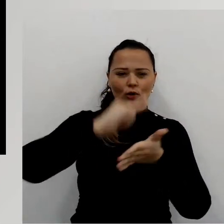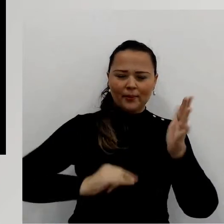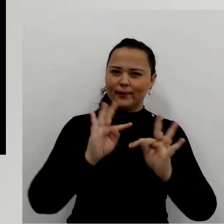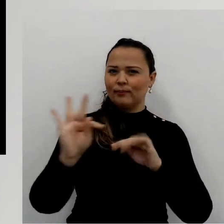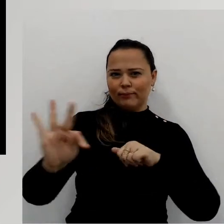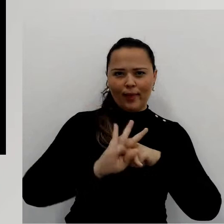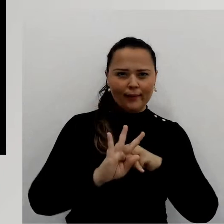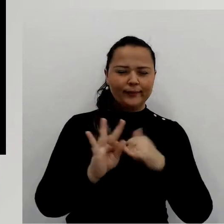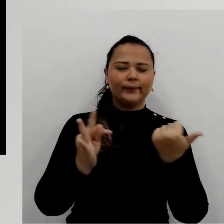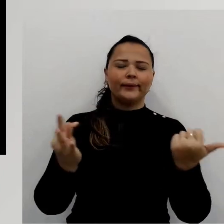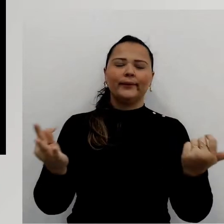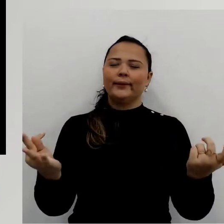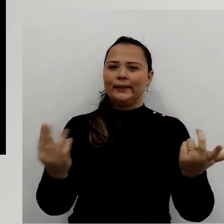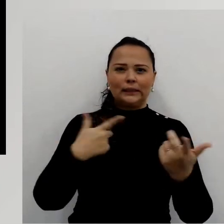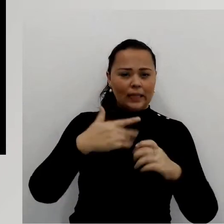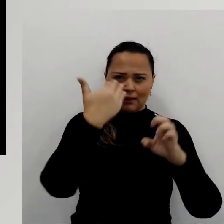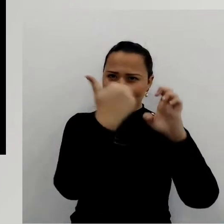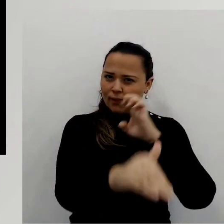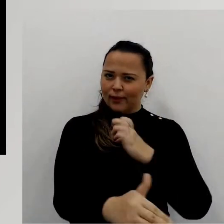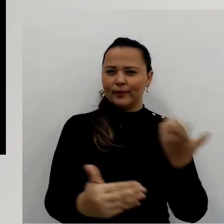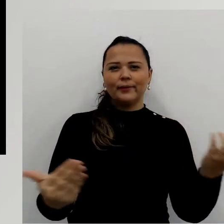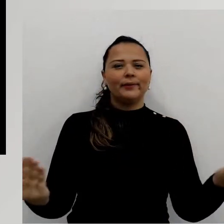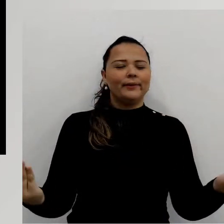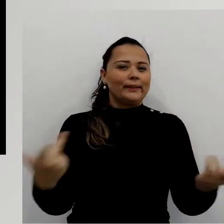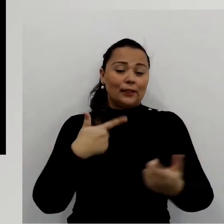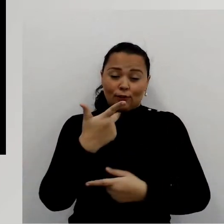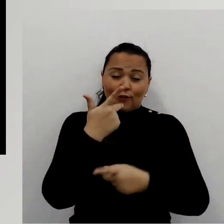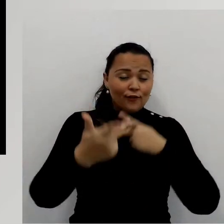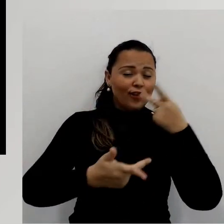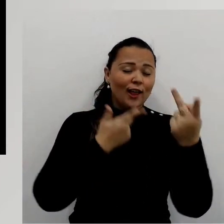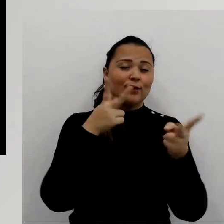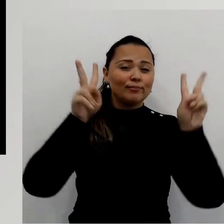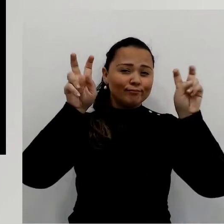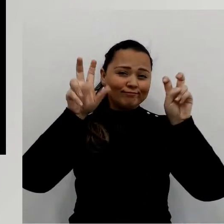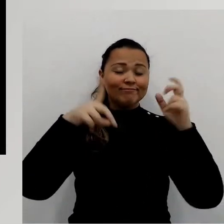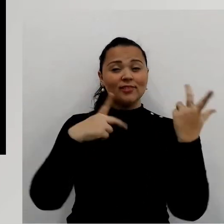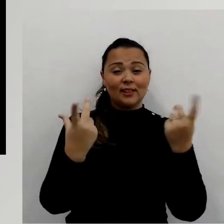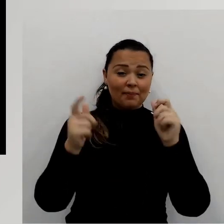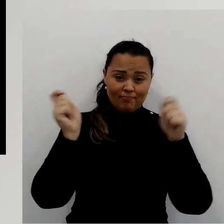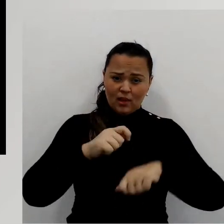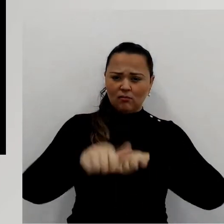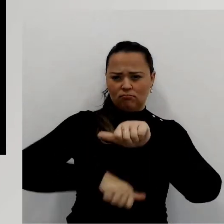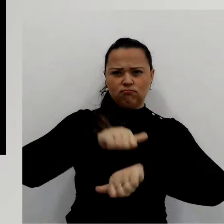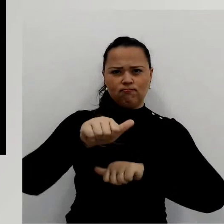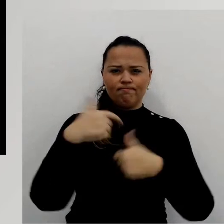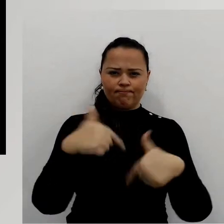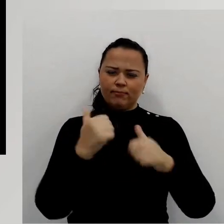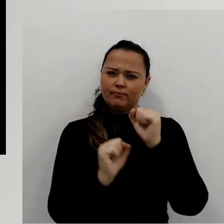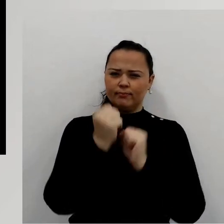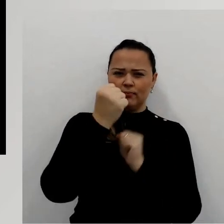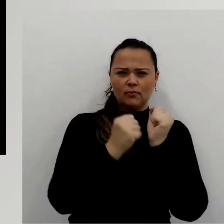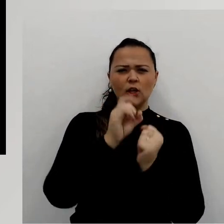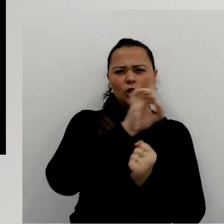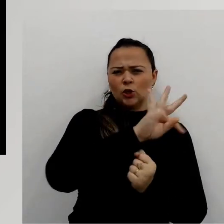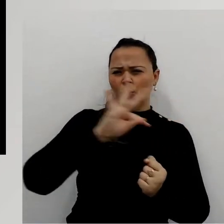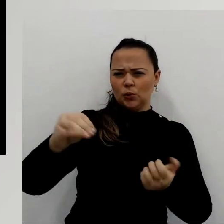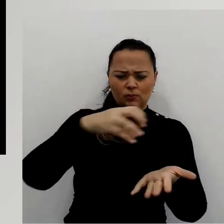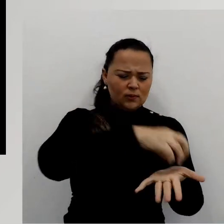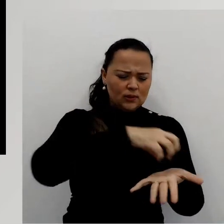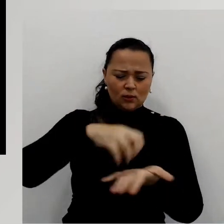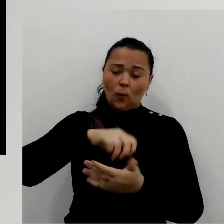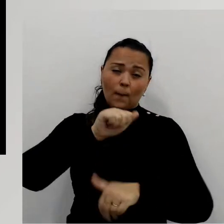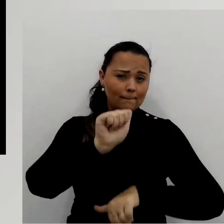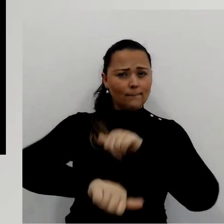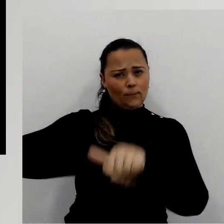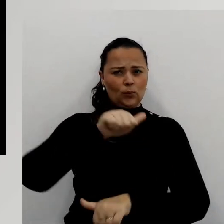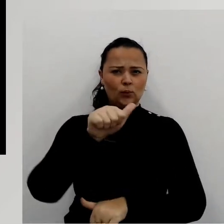what I call functional and industrial. Every one of those areas has changed. Every one of them has seen